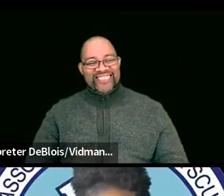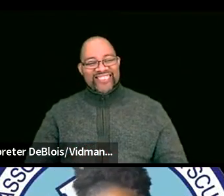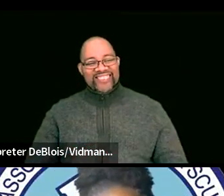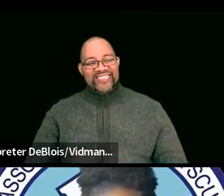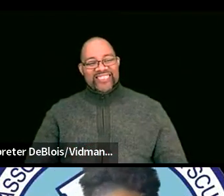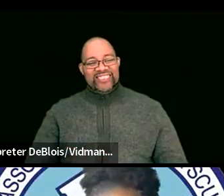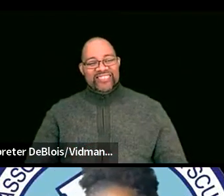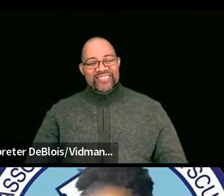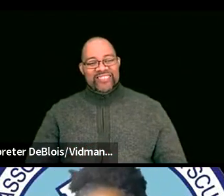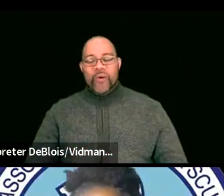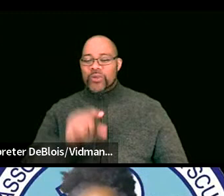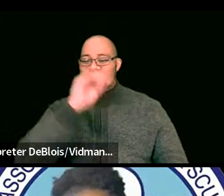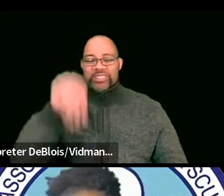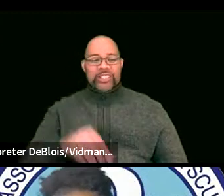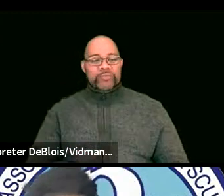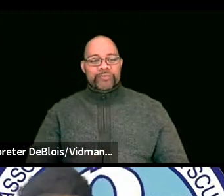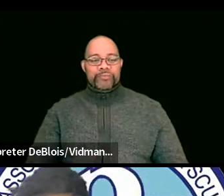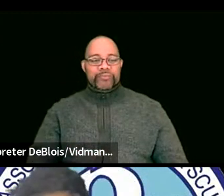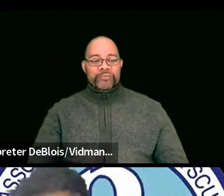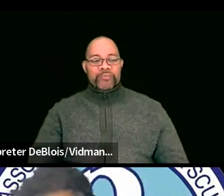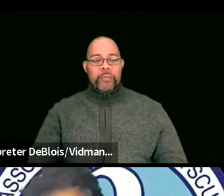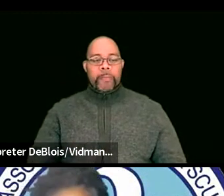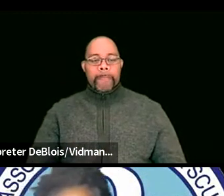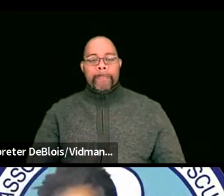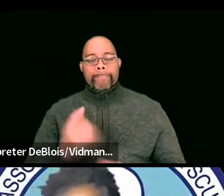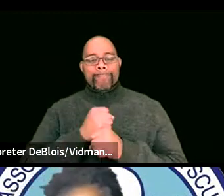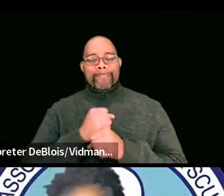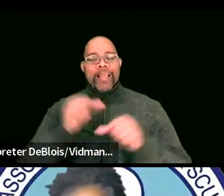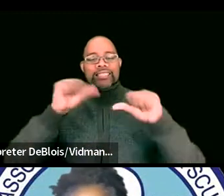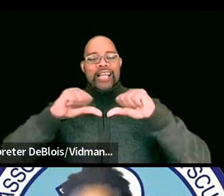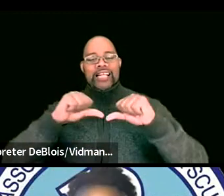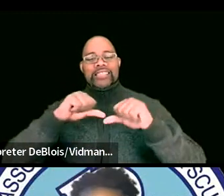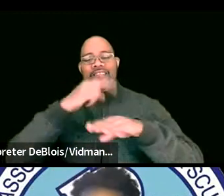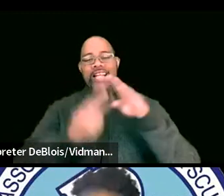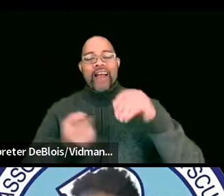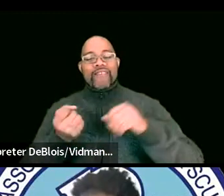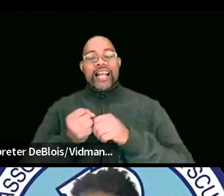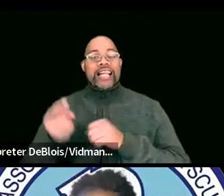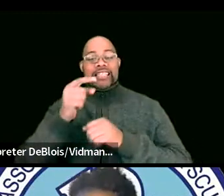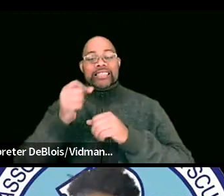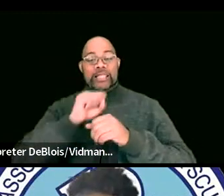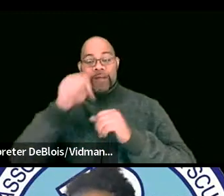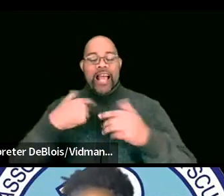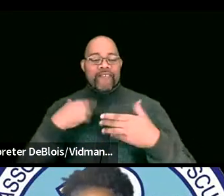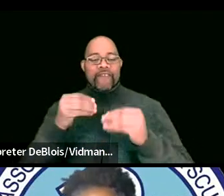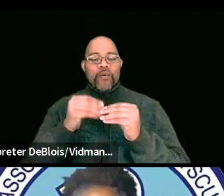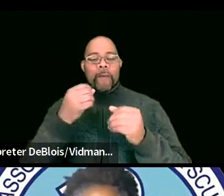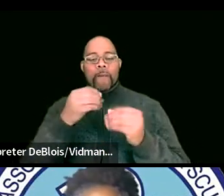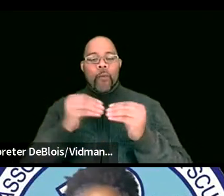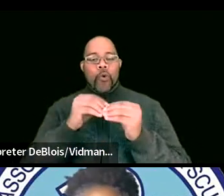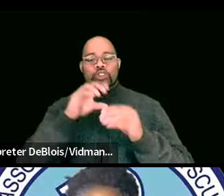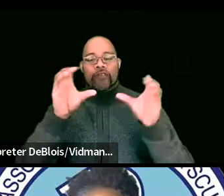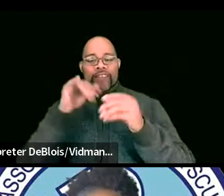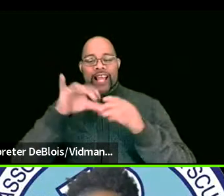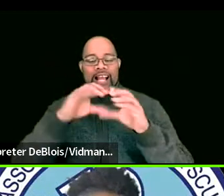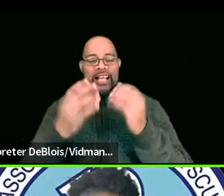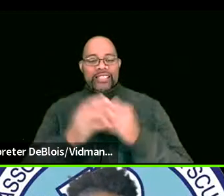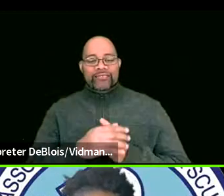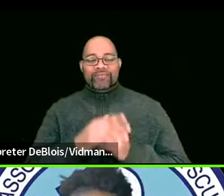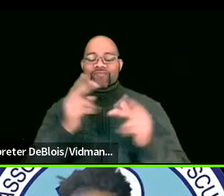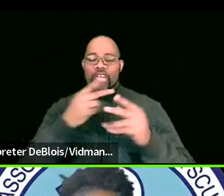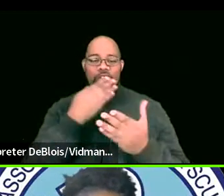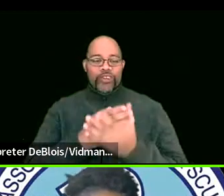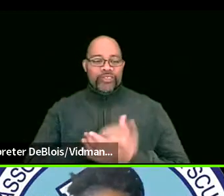Right, 100%. I got scientific diving next semester, so I'll get a couple more certifications in that class. Very